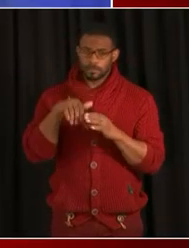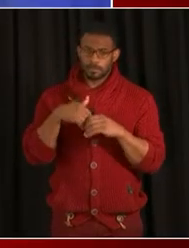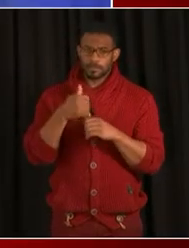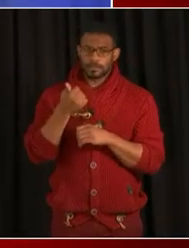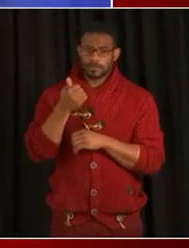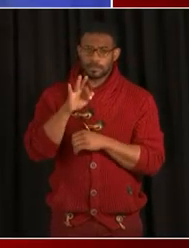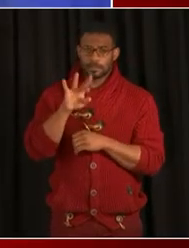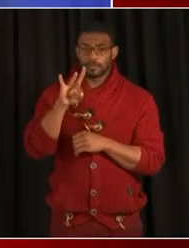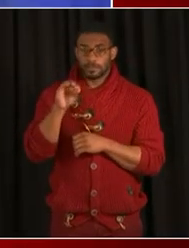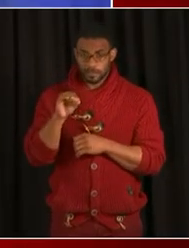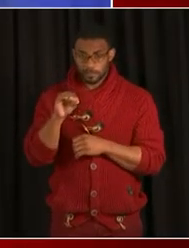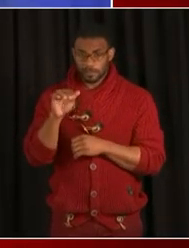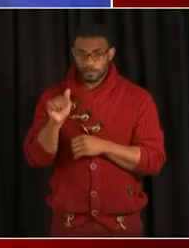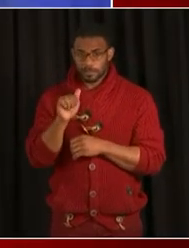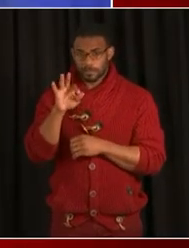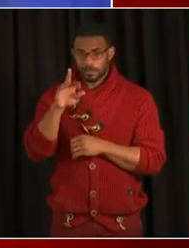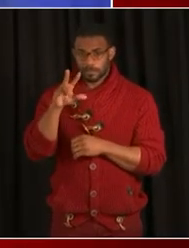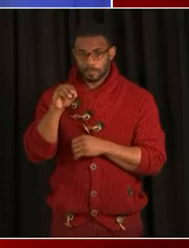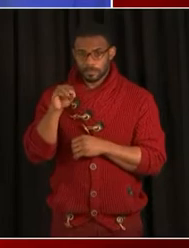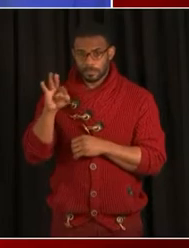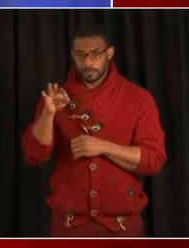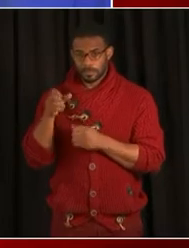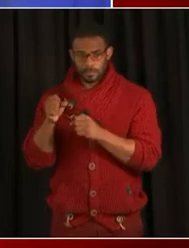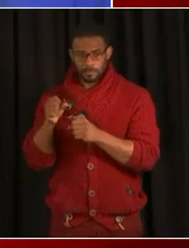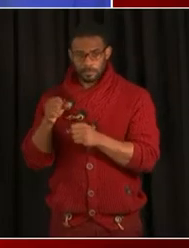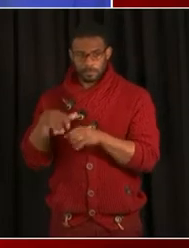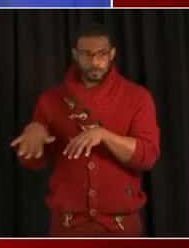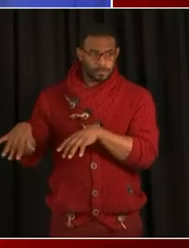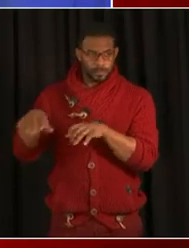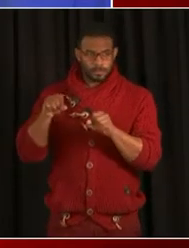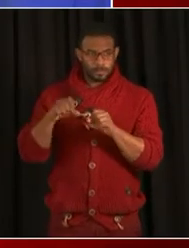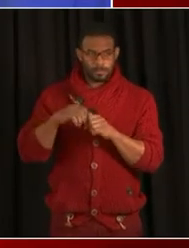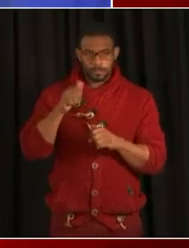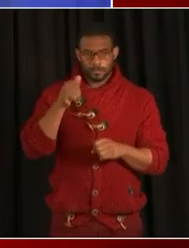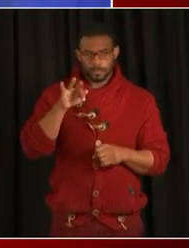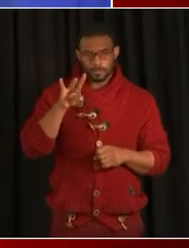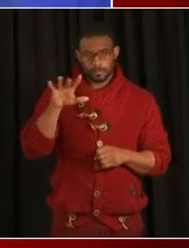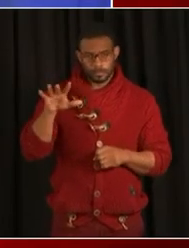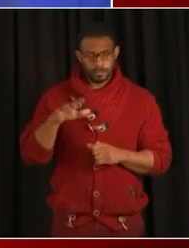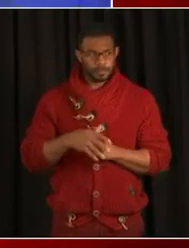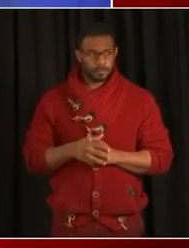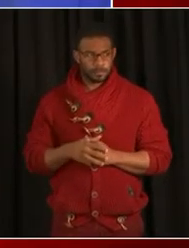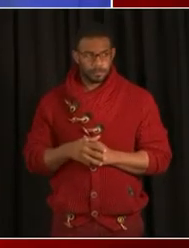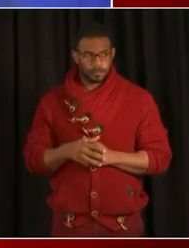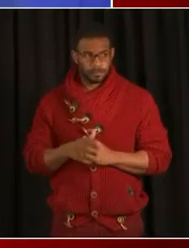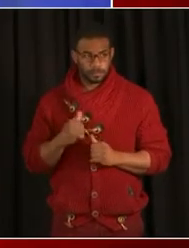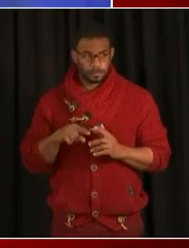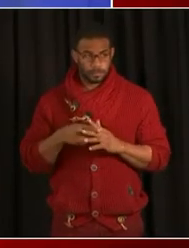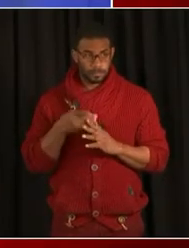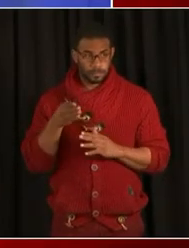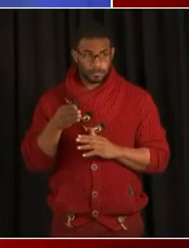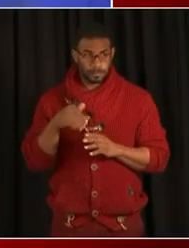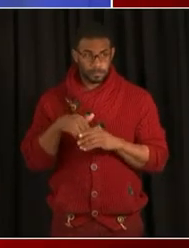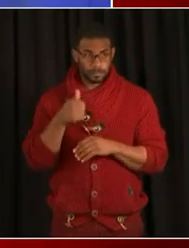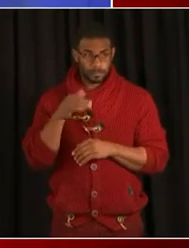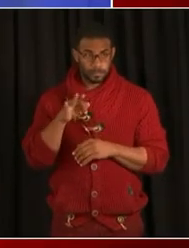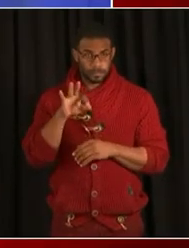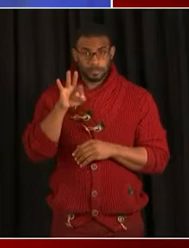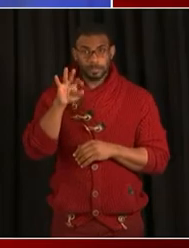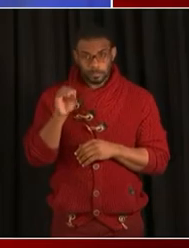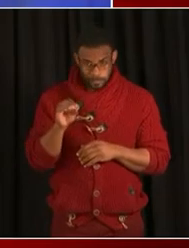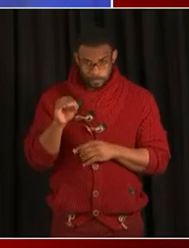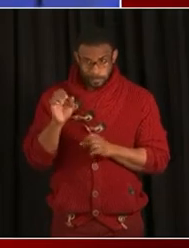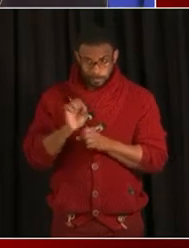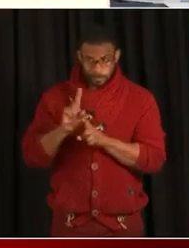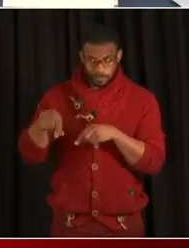opened in 1980 at 930 F Street, and we took it over in 1985. I started there in